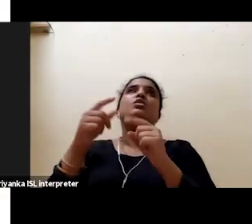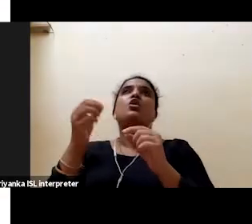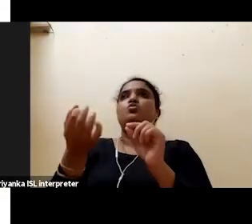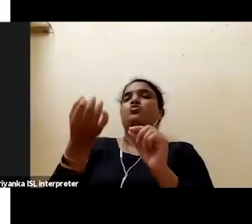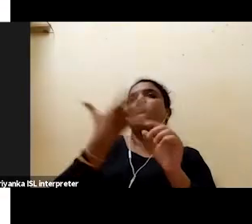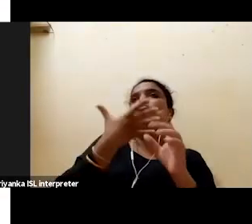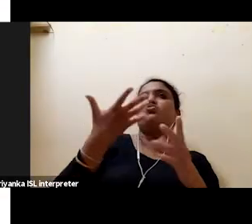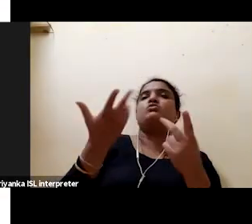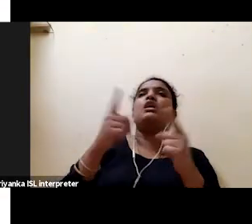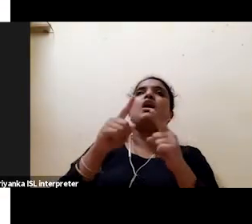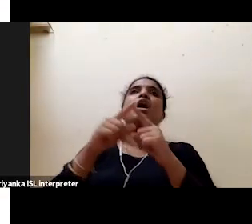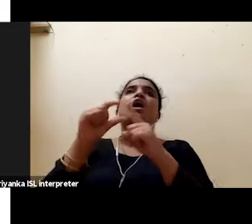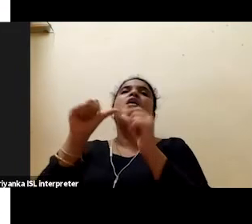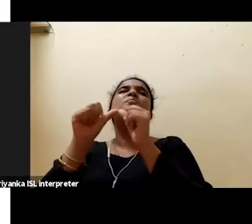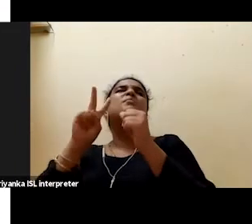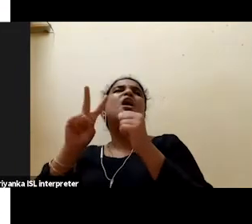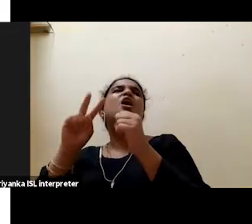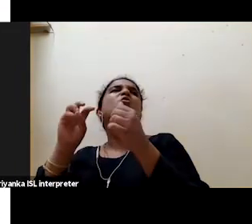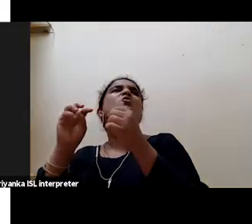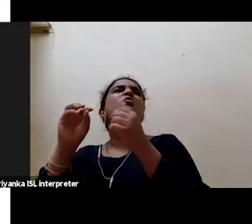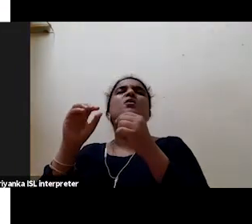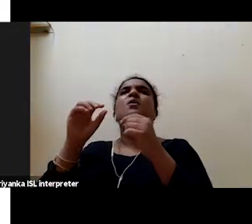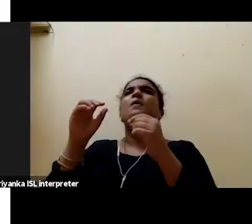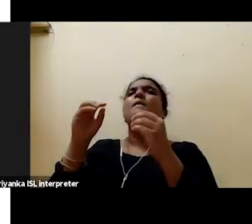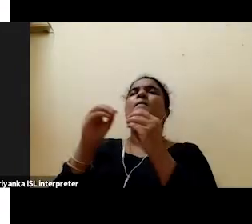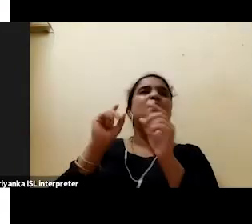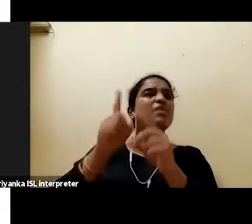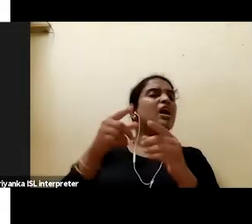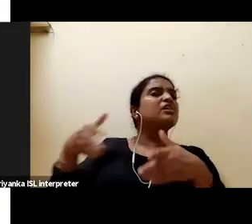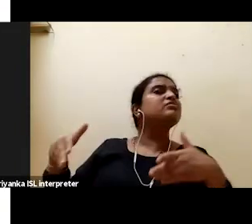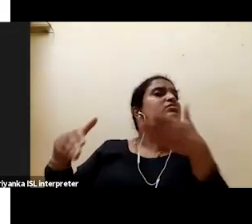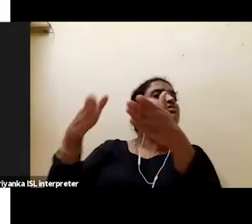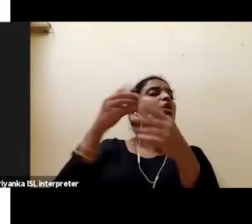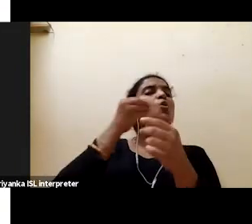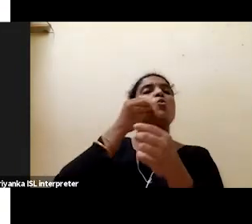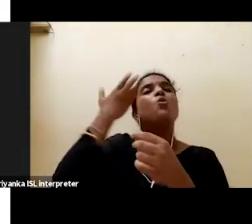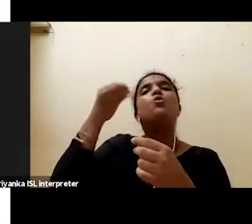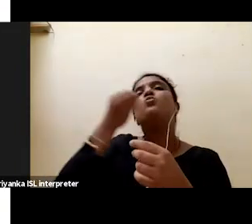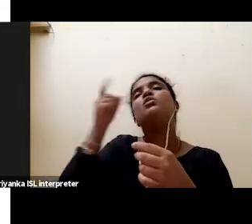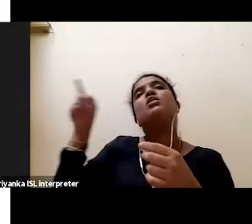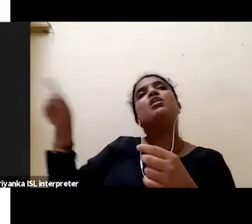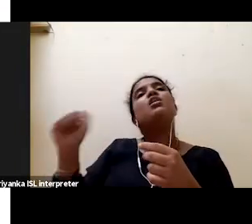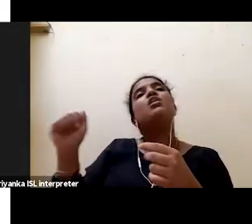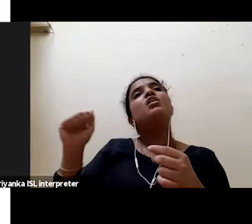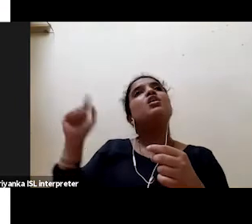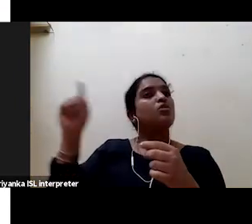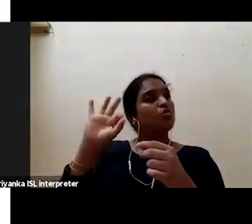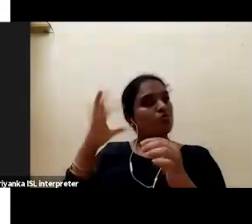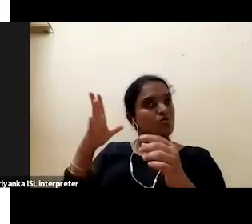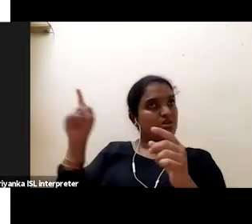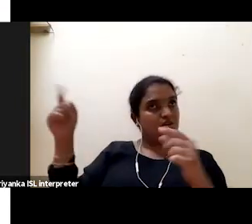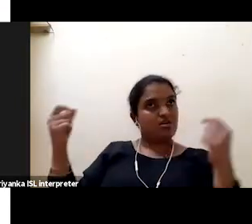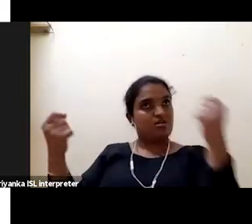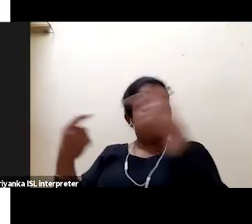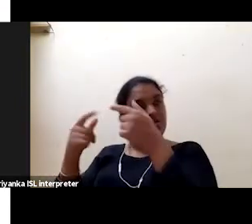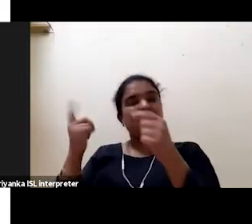bhaji, or this thing, because that shows that the actual street food, you're trying to say that the actual street food is not good enough, and that you've tried